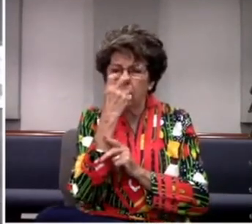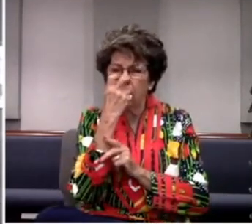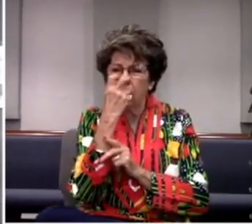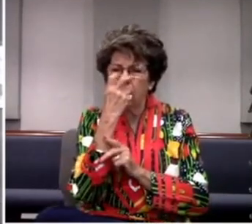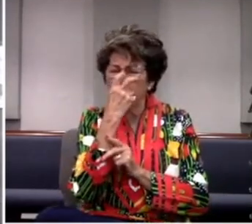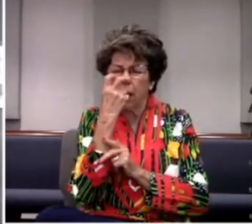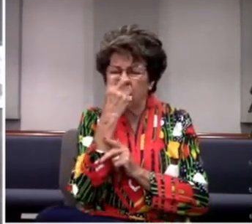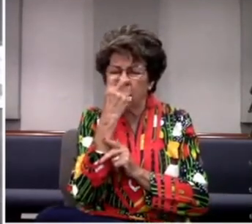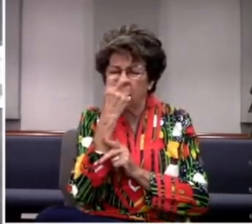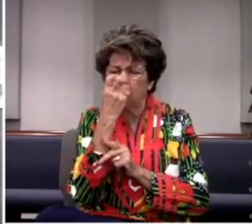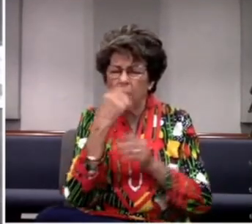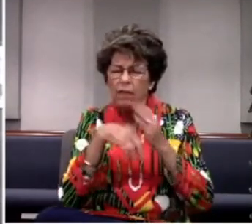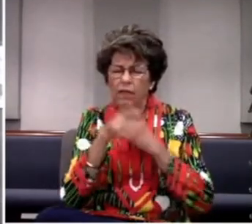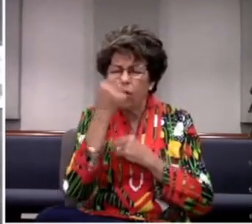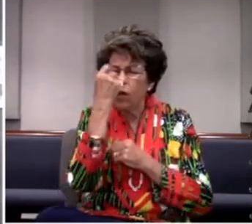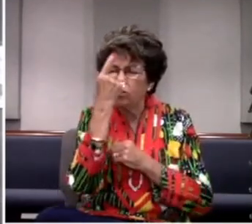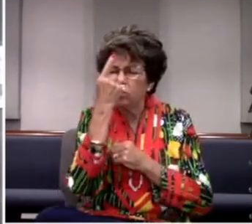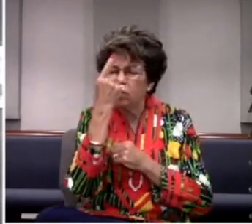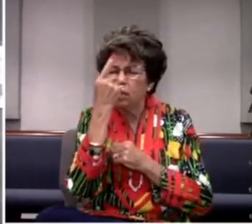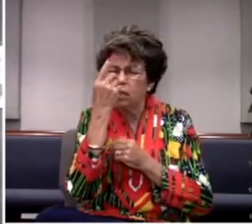think,